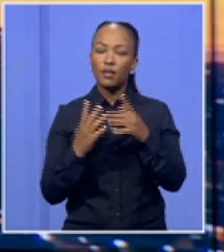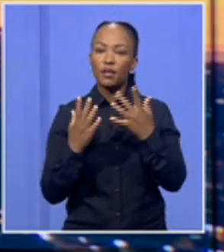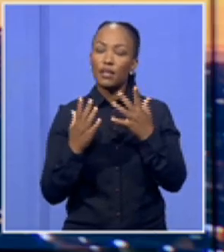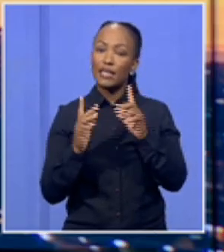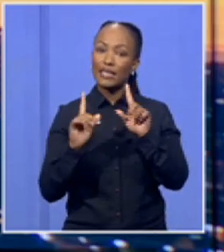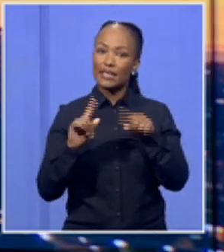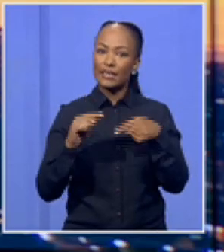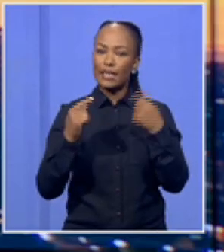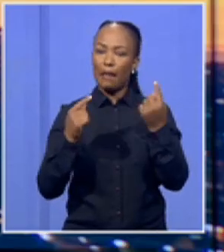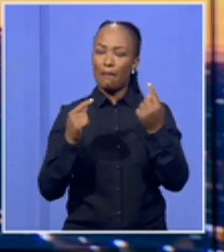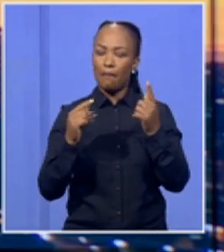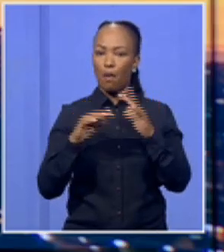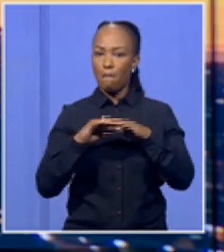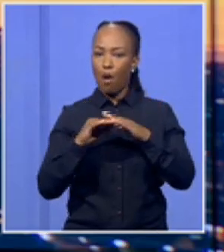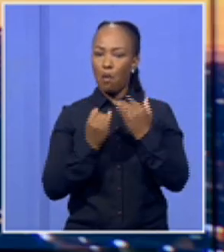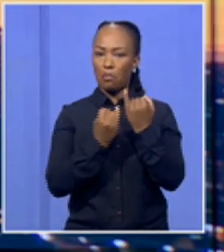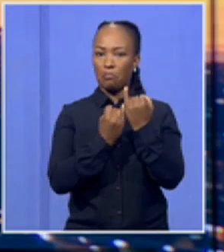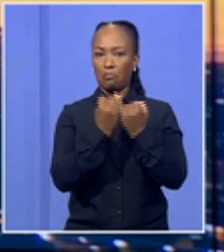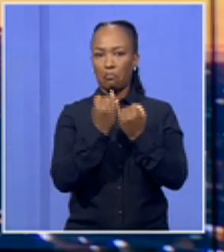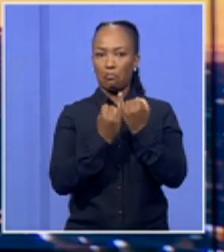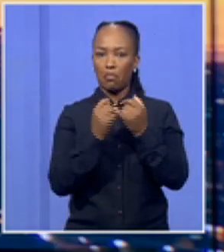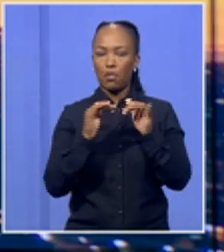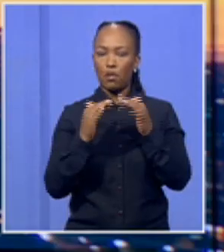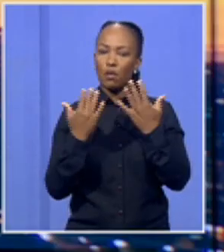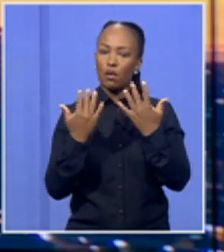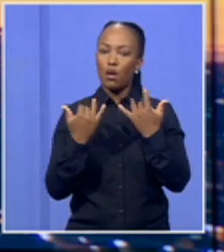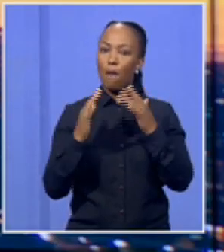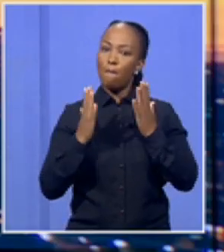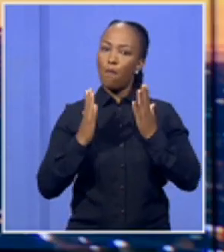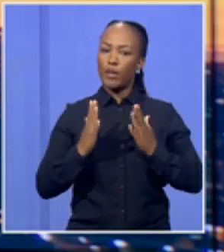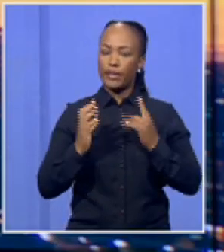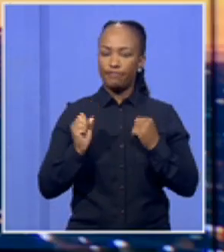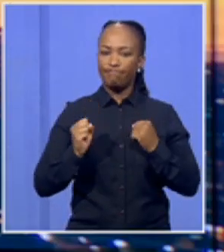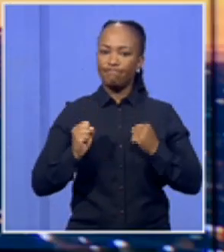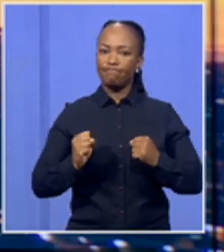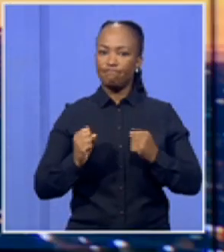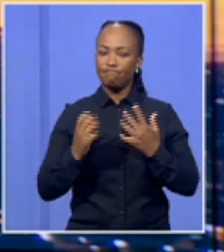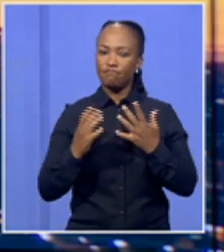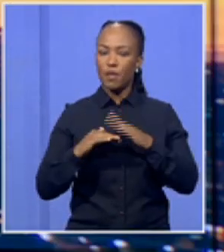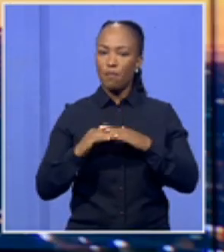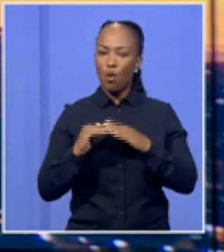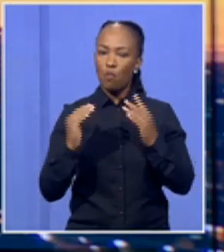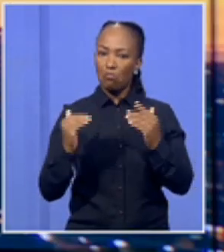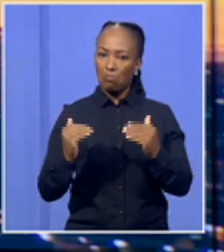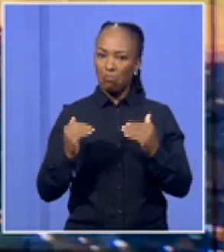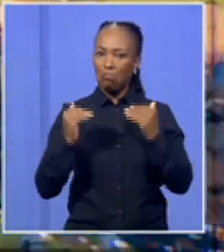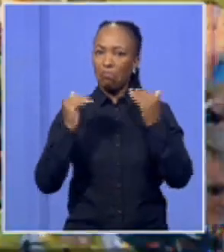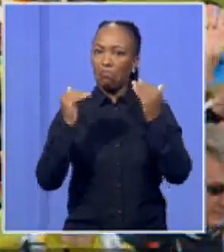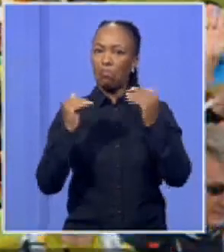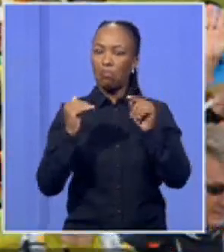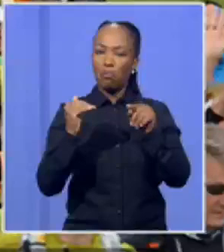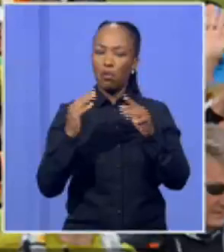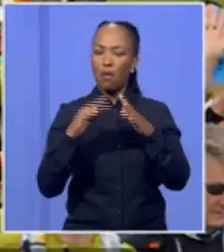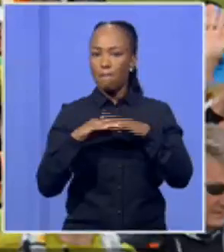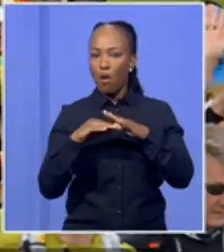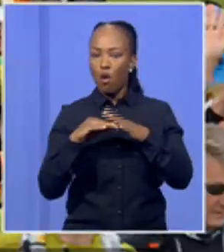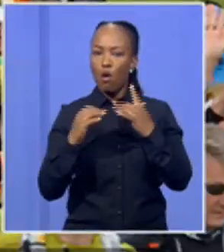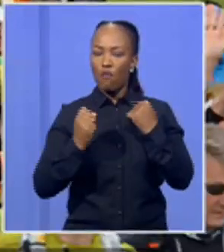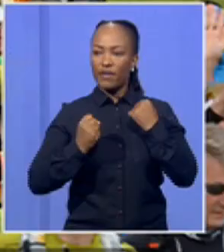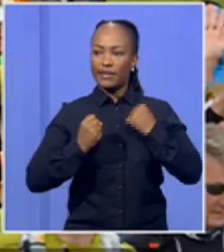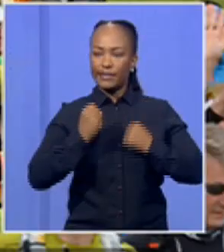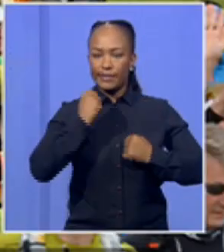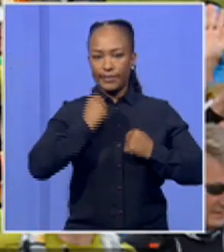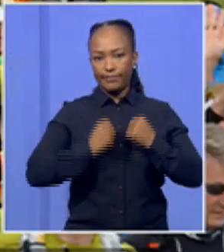country, and as people push their bodies to the limits, they swiftly move from gentle park runs into ultra marathons. We've rubbed in